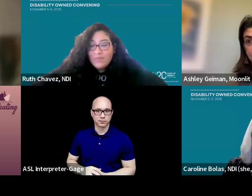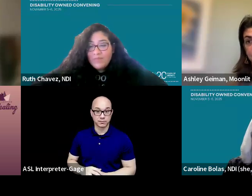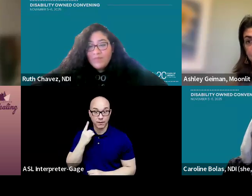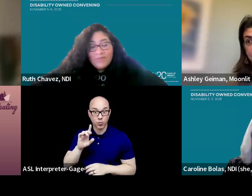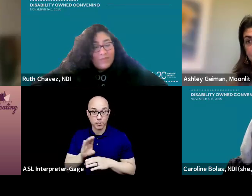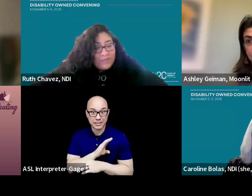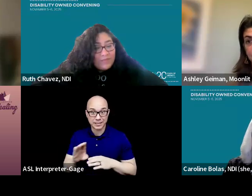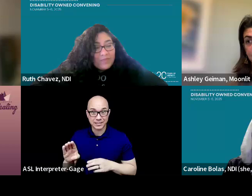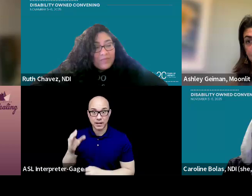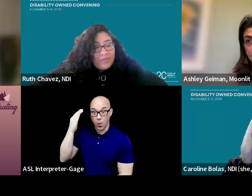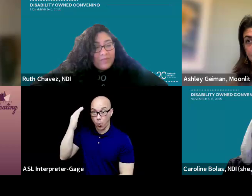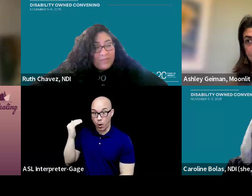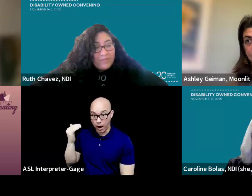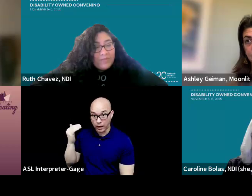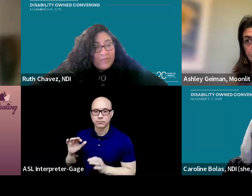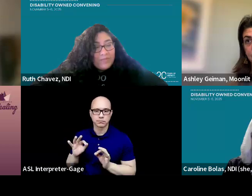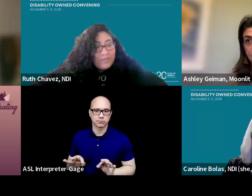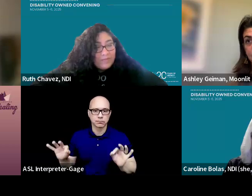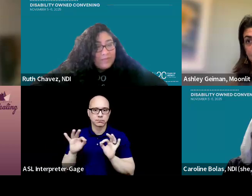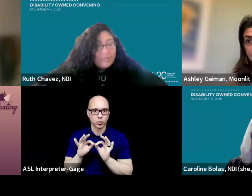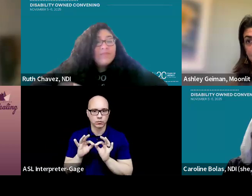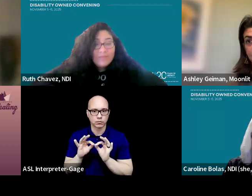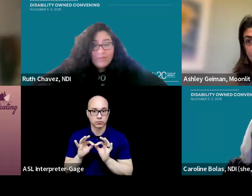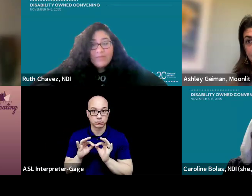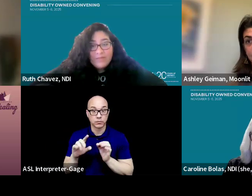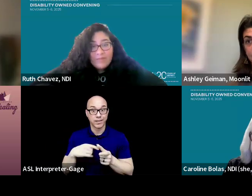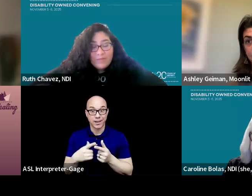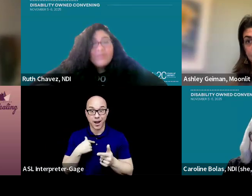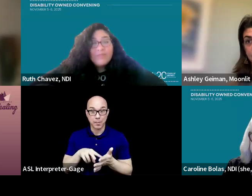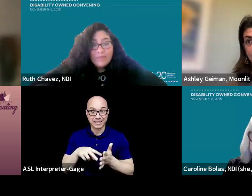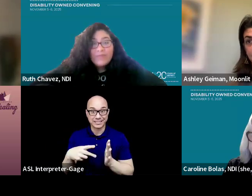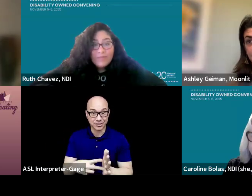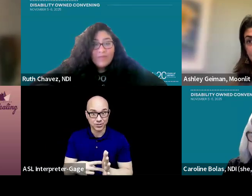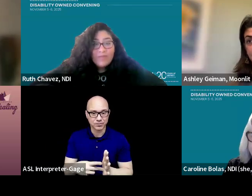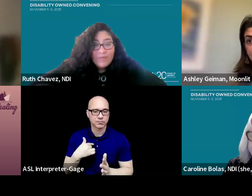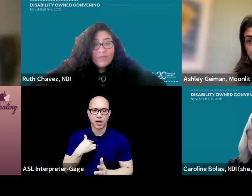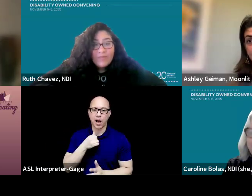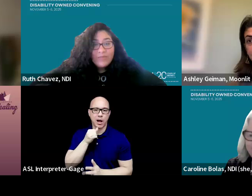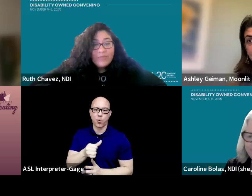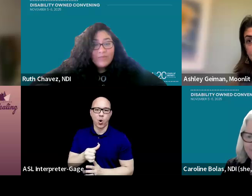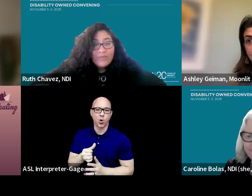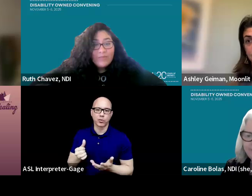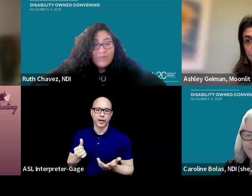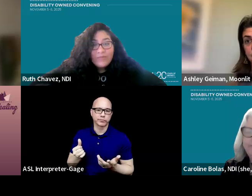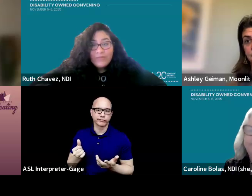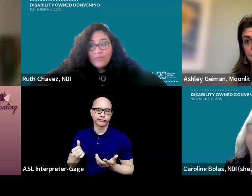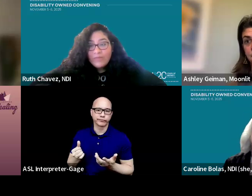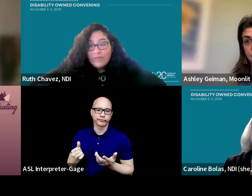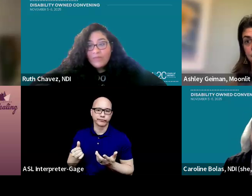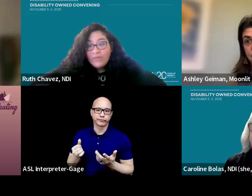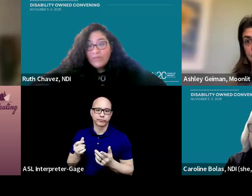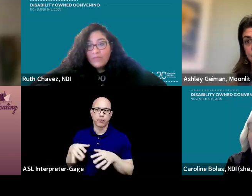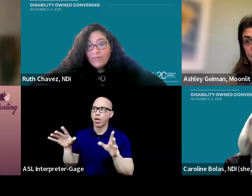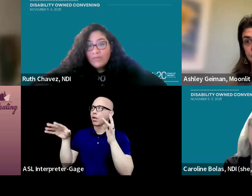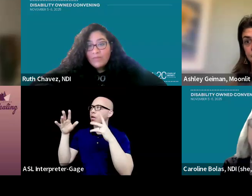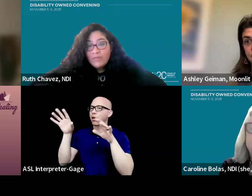I know my why, then and I'm intentional, I won't do all of those things, right? So, knowing your target